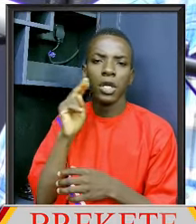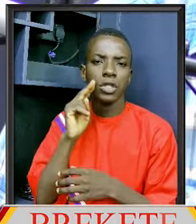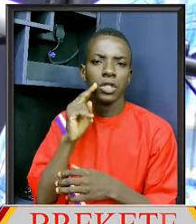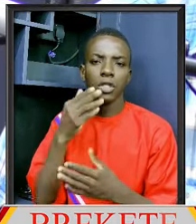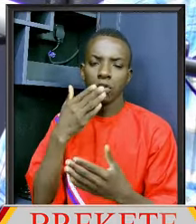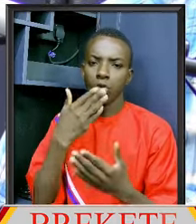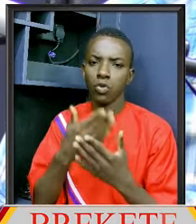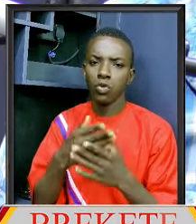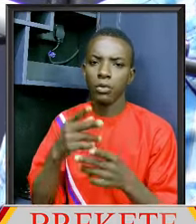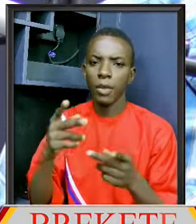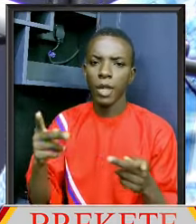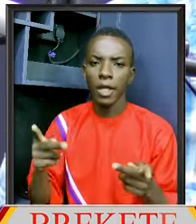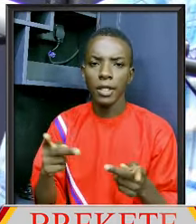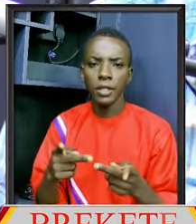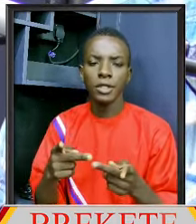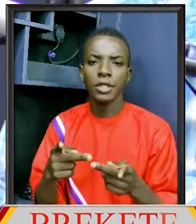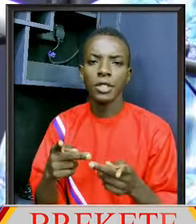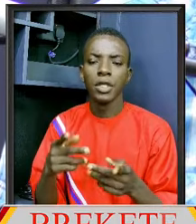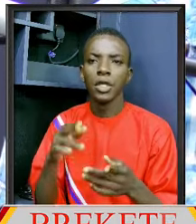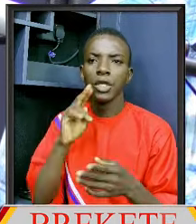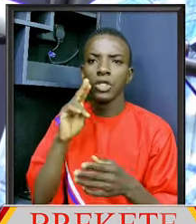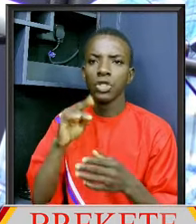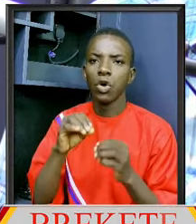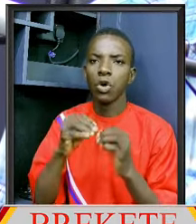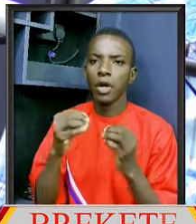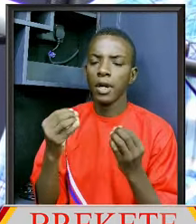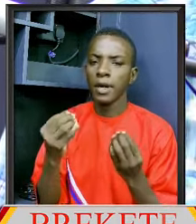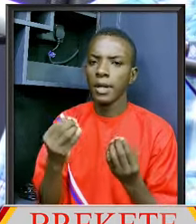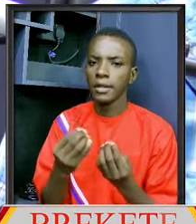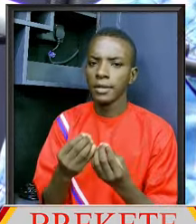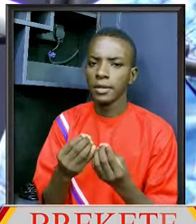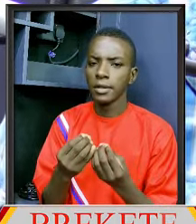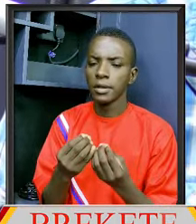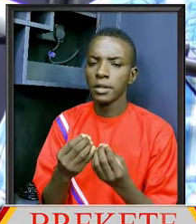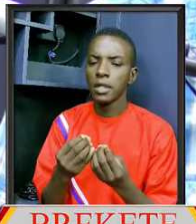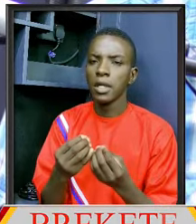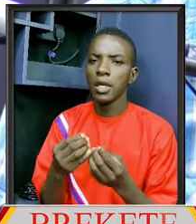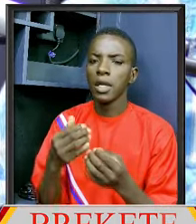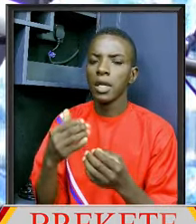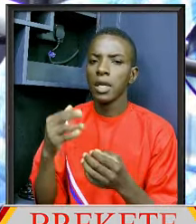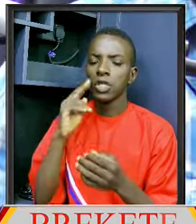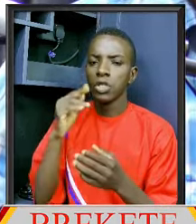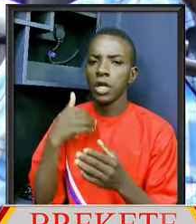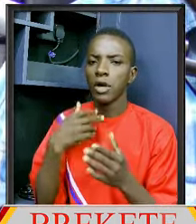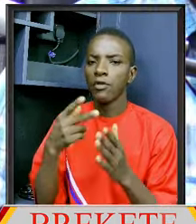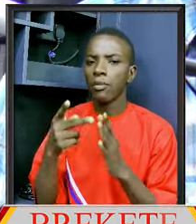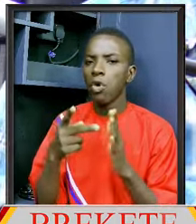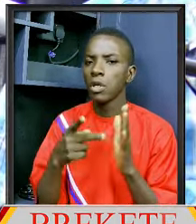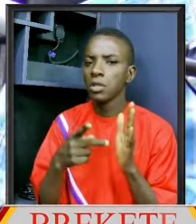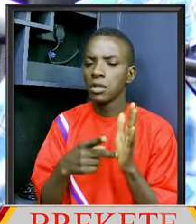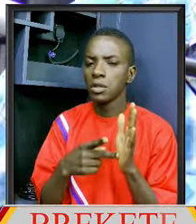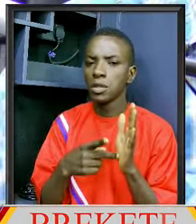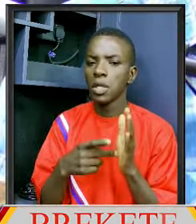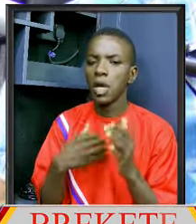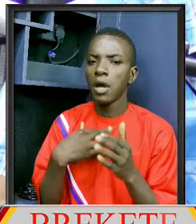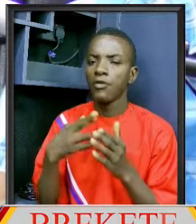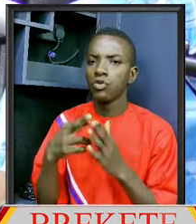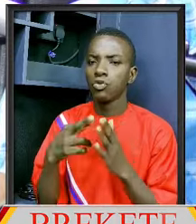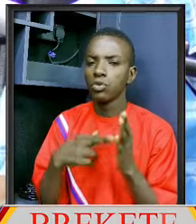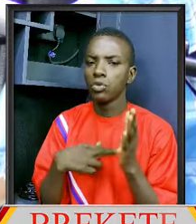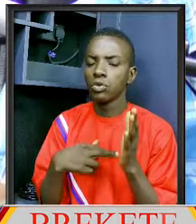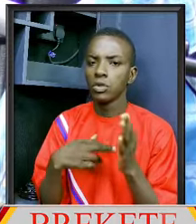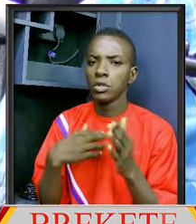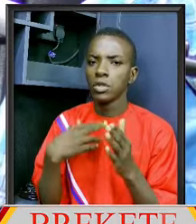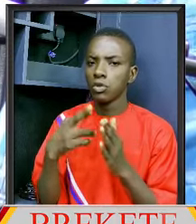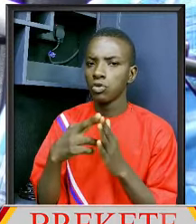na better place. Nigeria they organized. Nigeria get policy, it gets rules, it